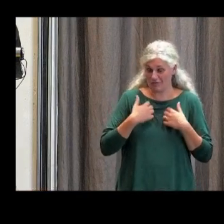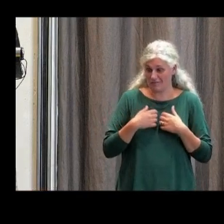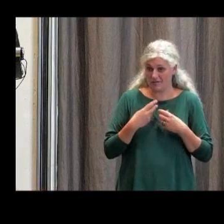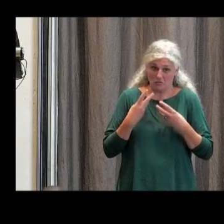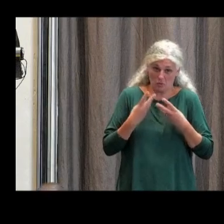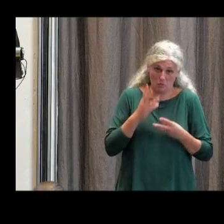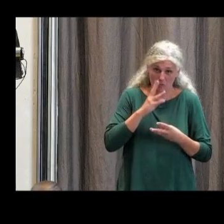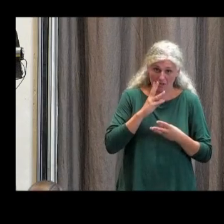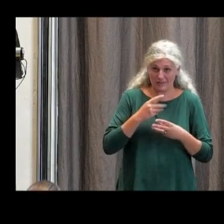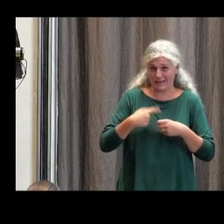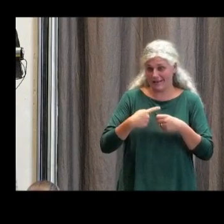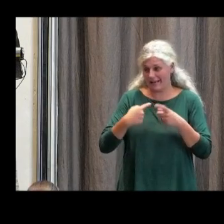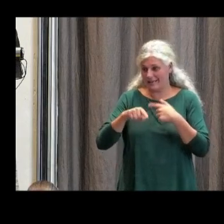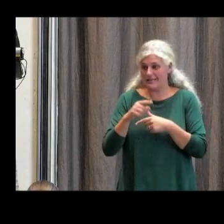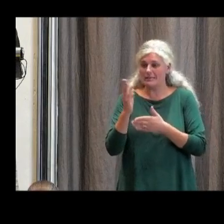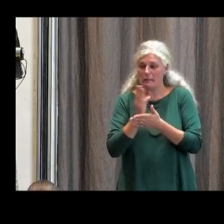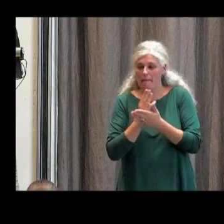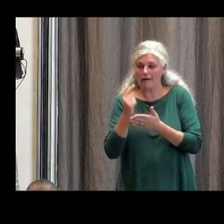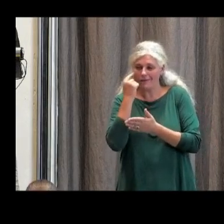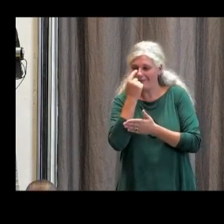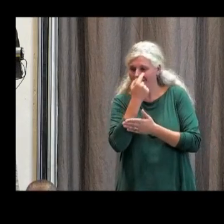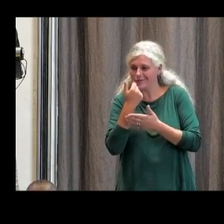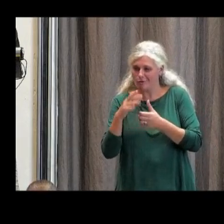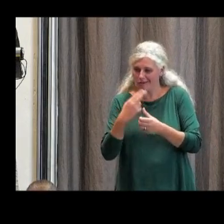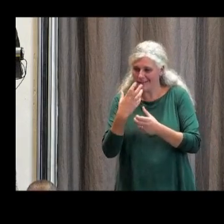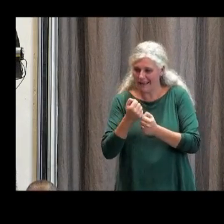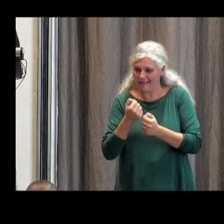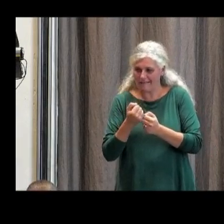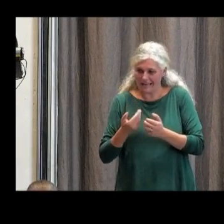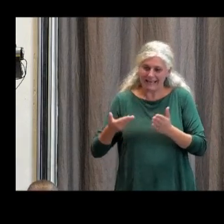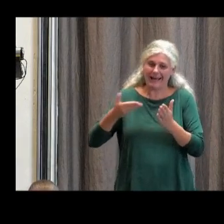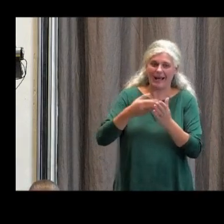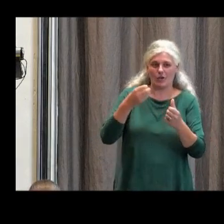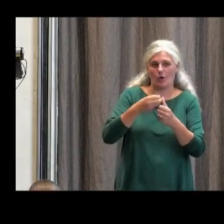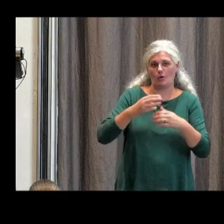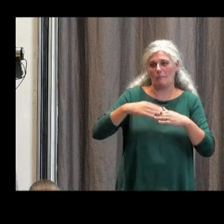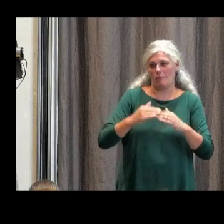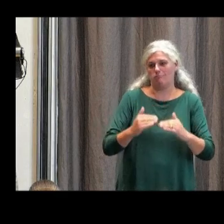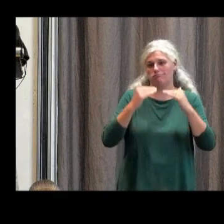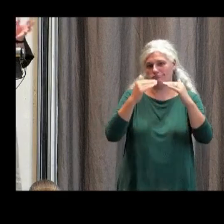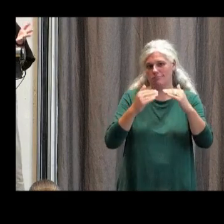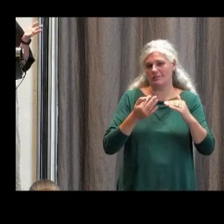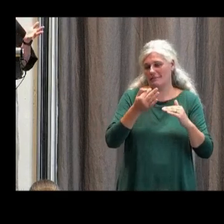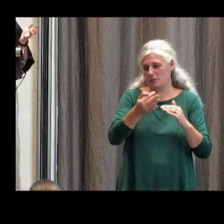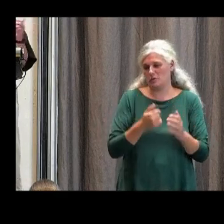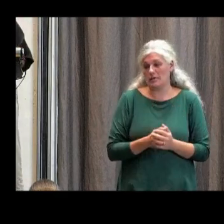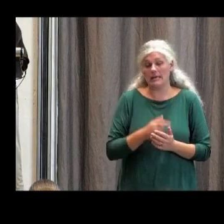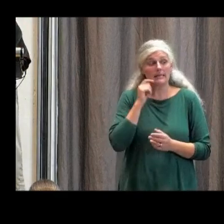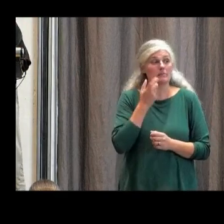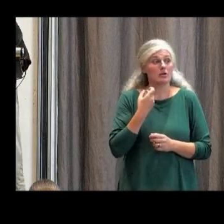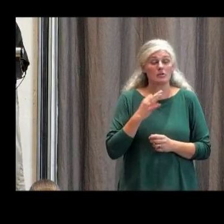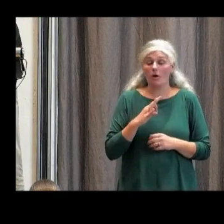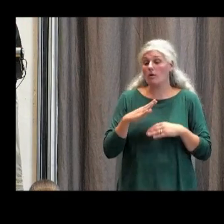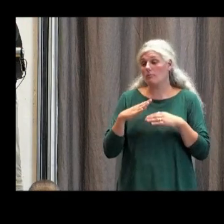as, again, a piece of evidence that builds a case for this. So let's think about dogs a little